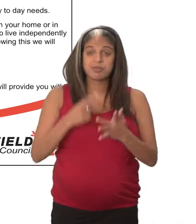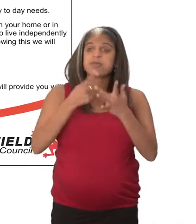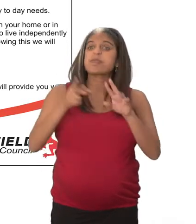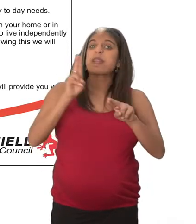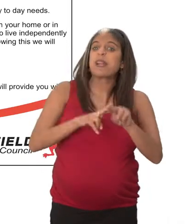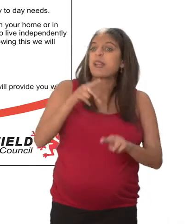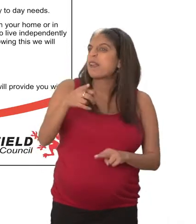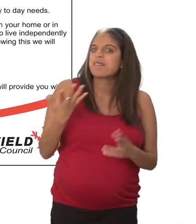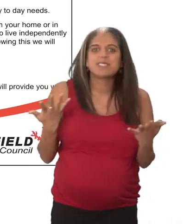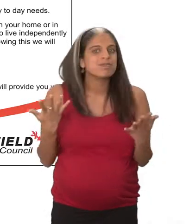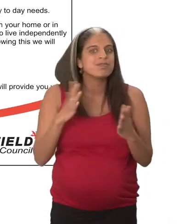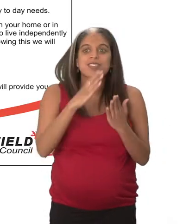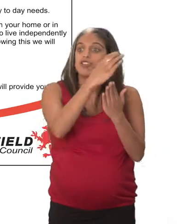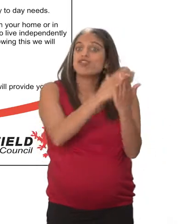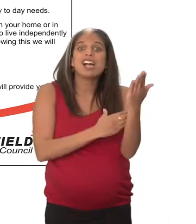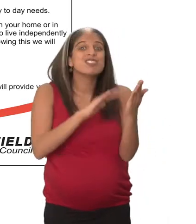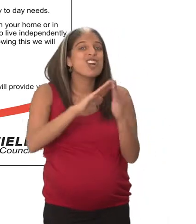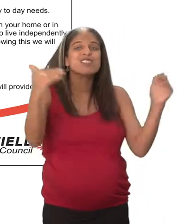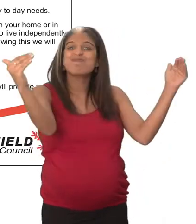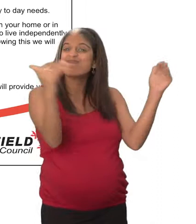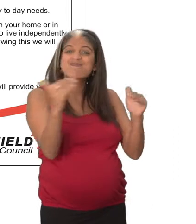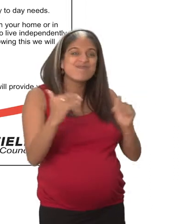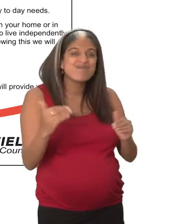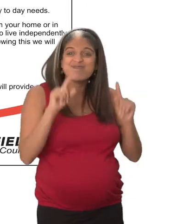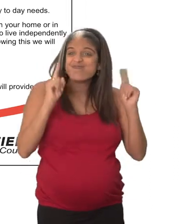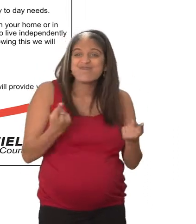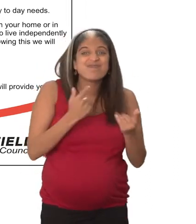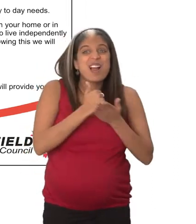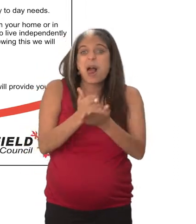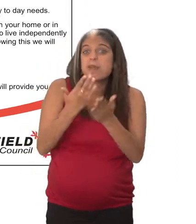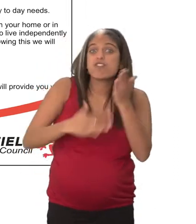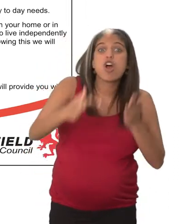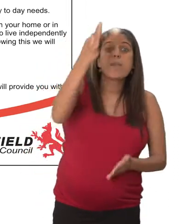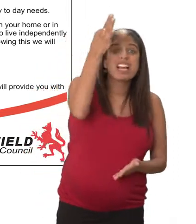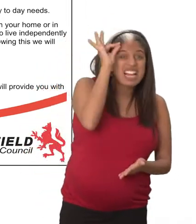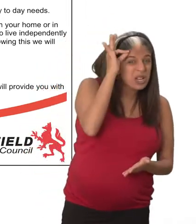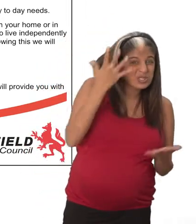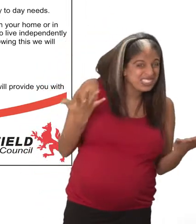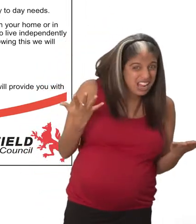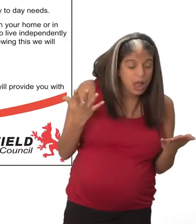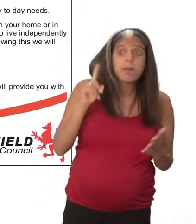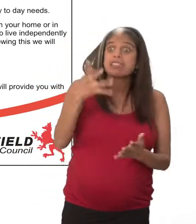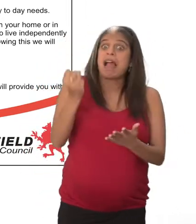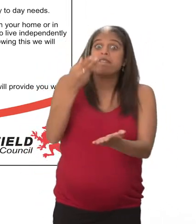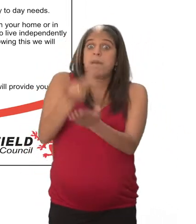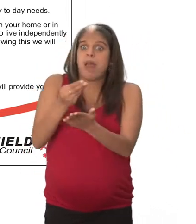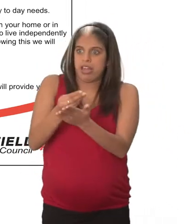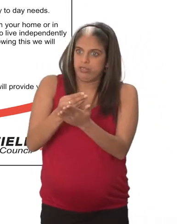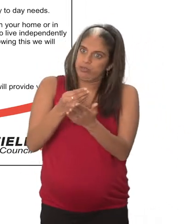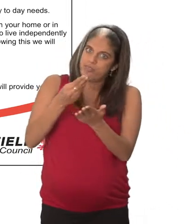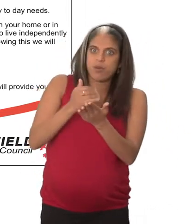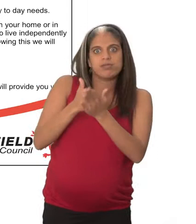find out more. Even if you are not eligible to receive help from the Council or you can meet the costs of your care,